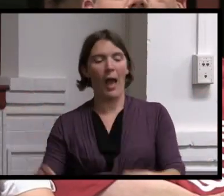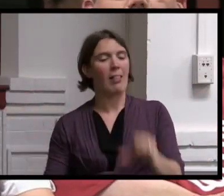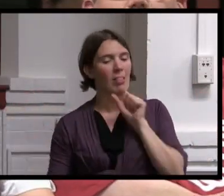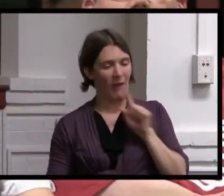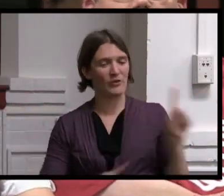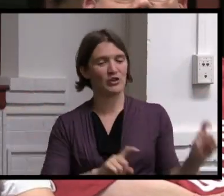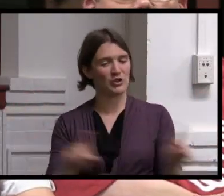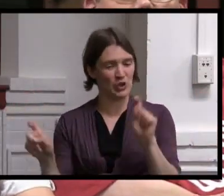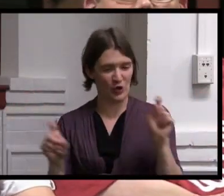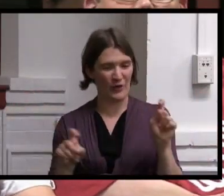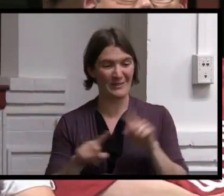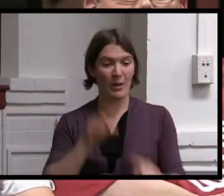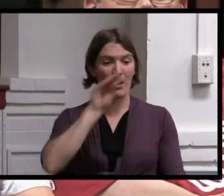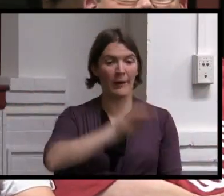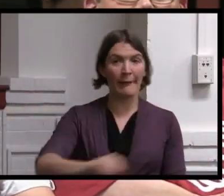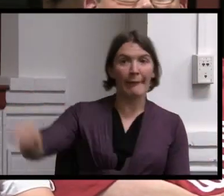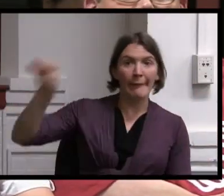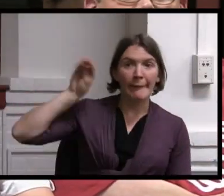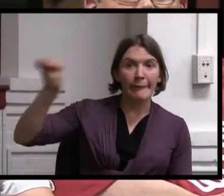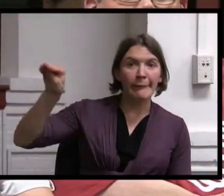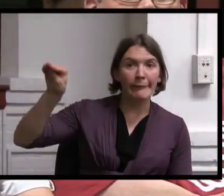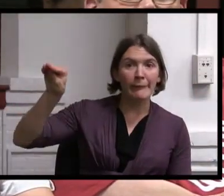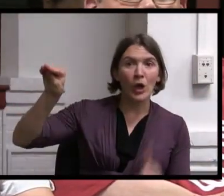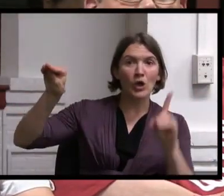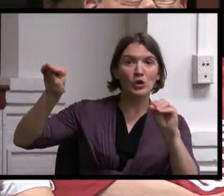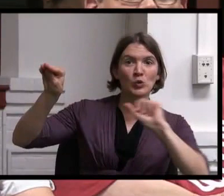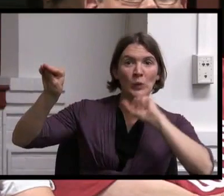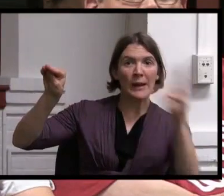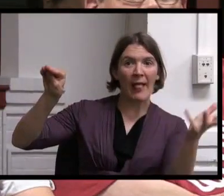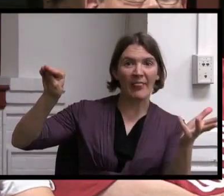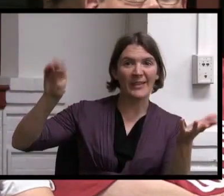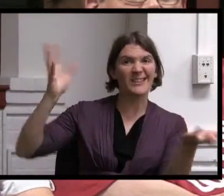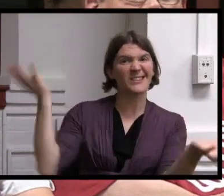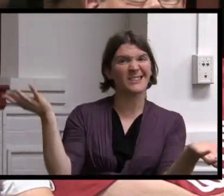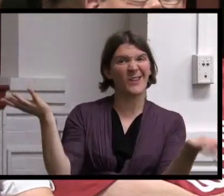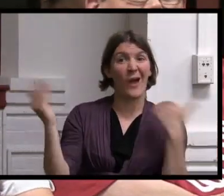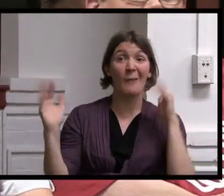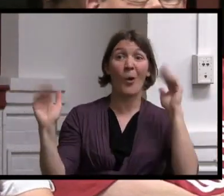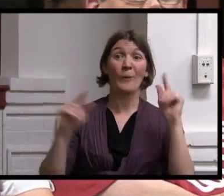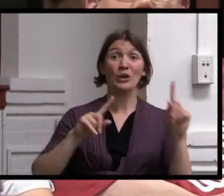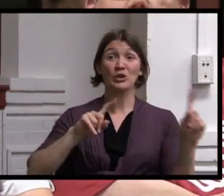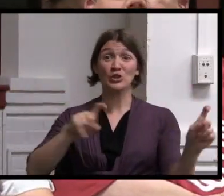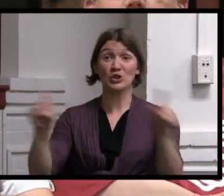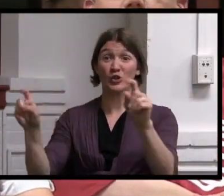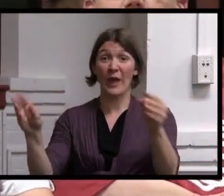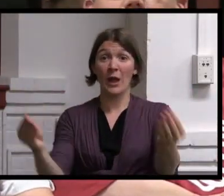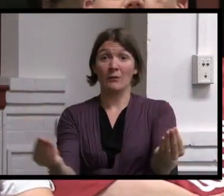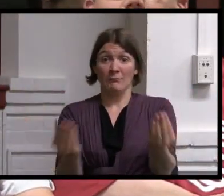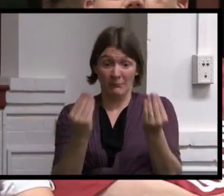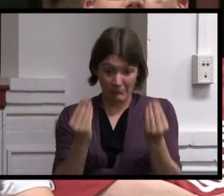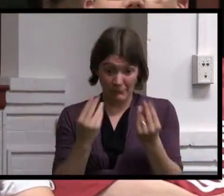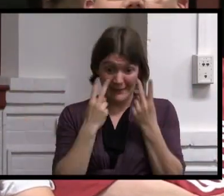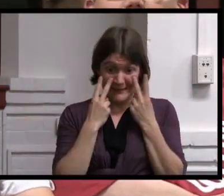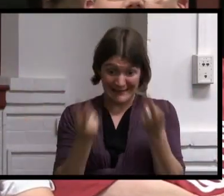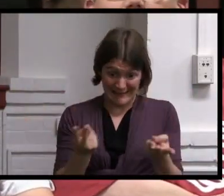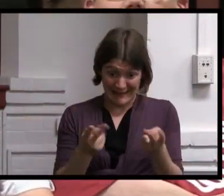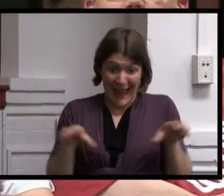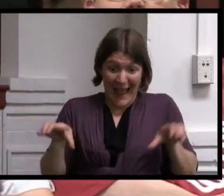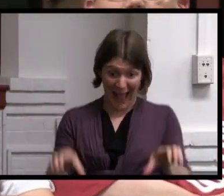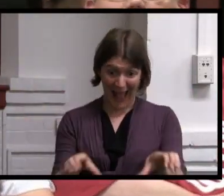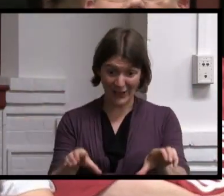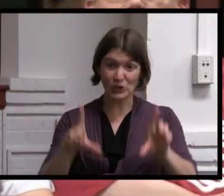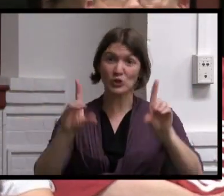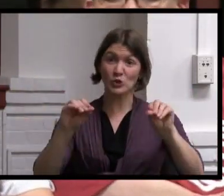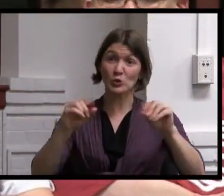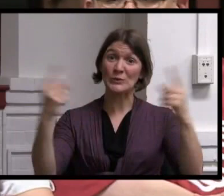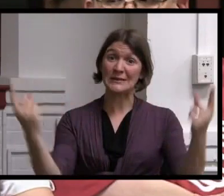surveys, and then they sit on the shelf. So hopefully with a survey and with you people, that there's an